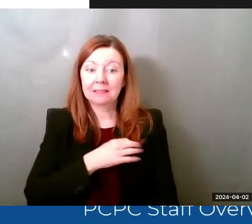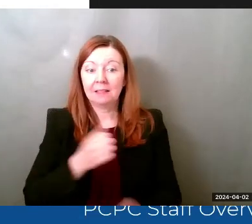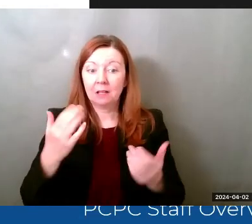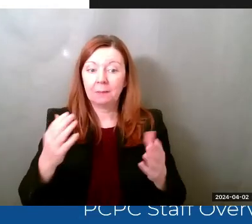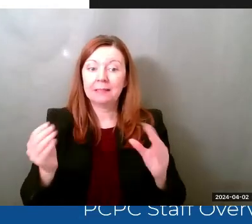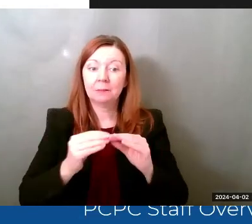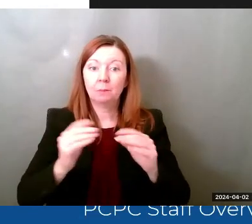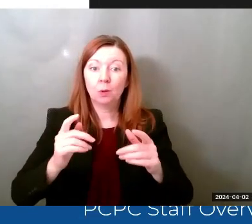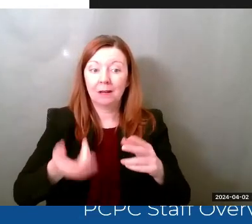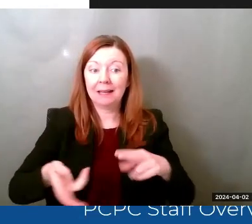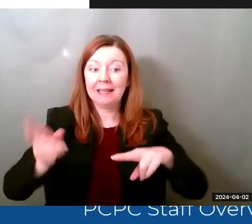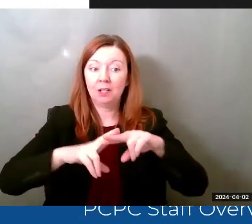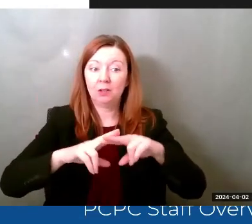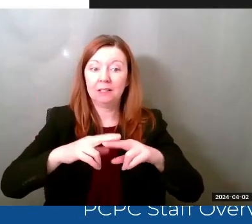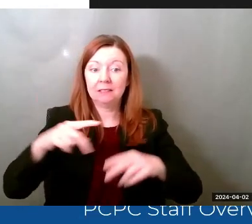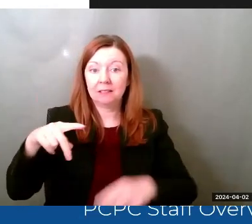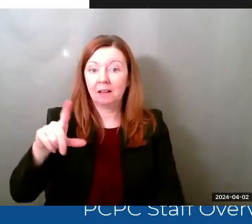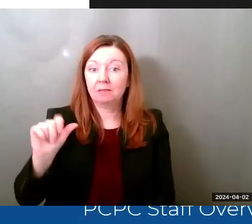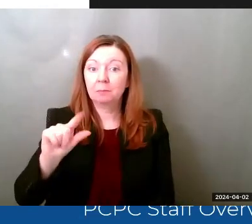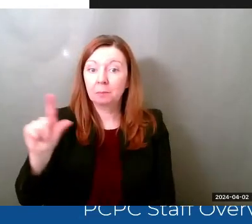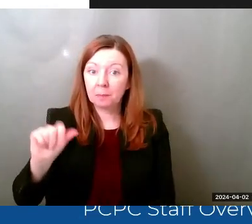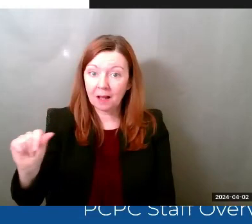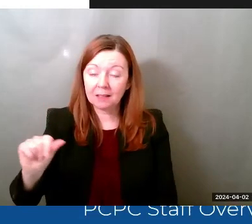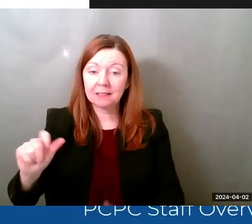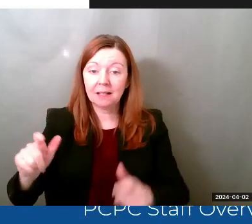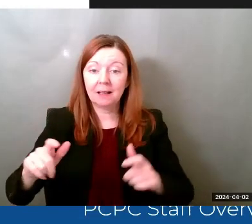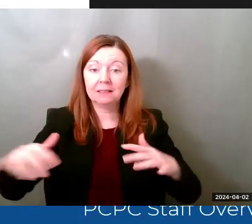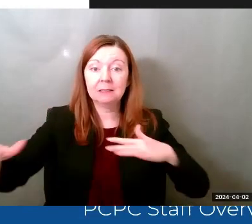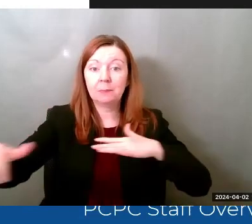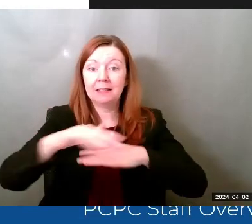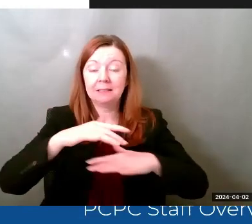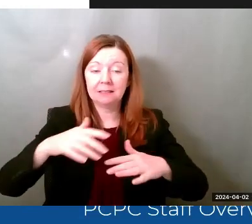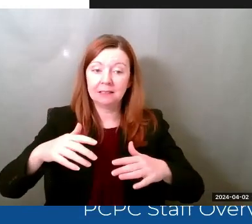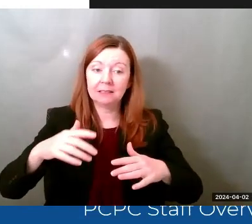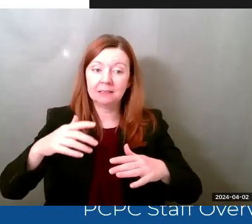further increase in plaza spaces at major entrances to allow for more